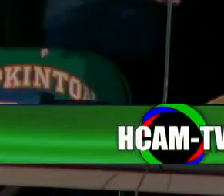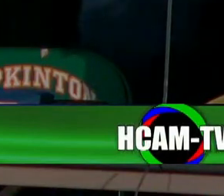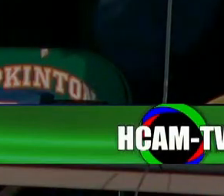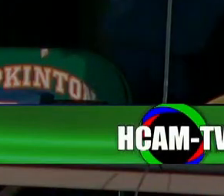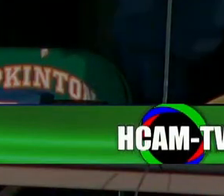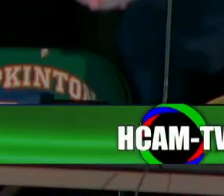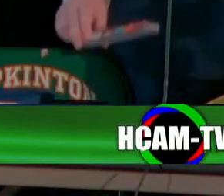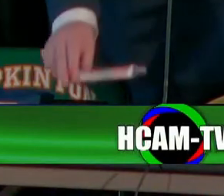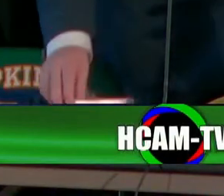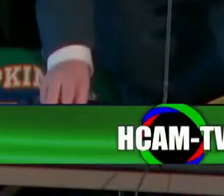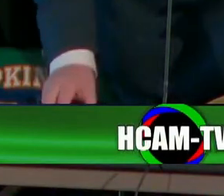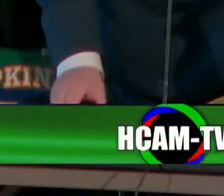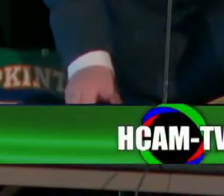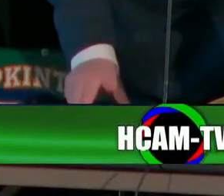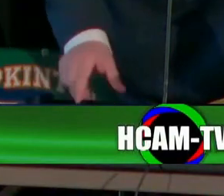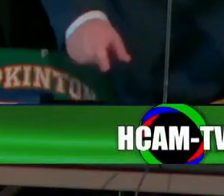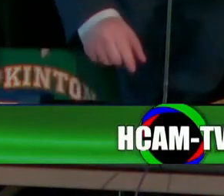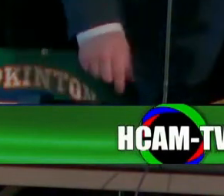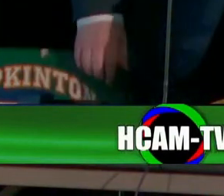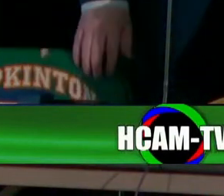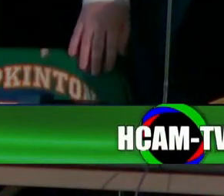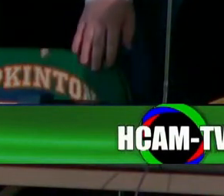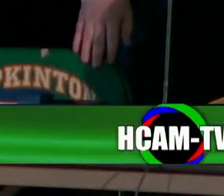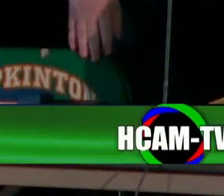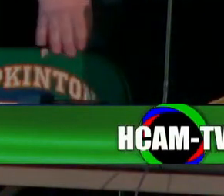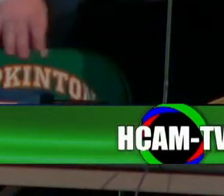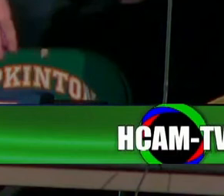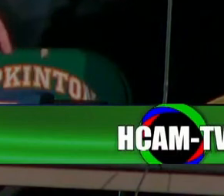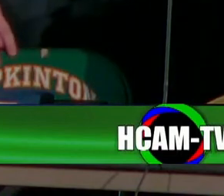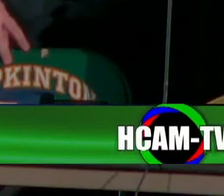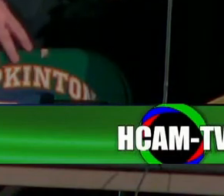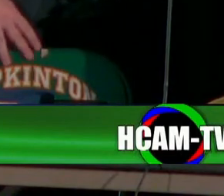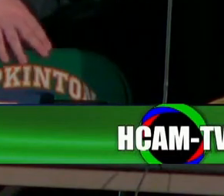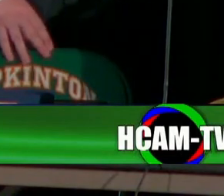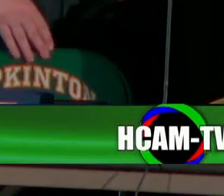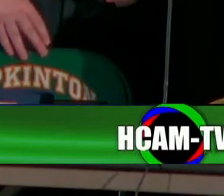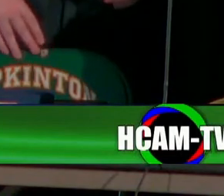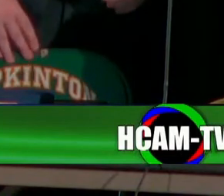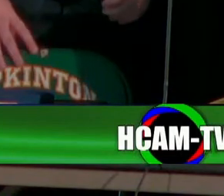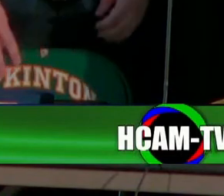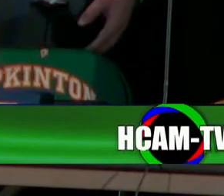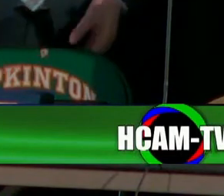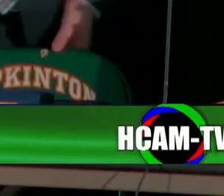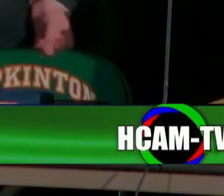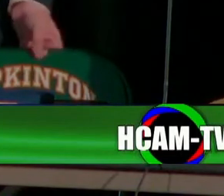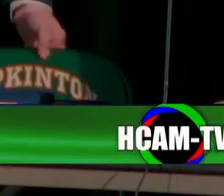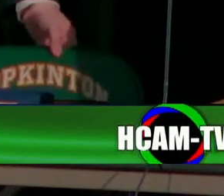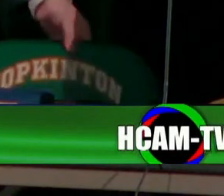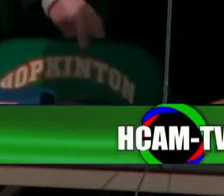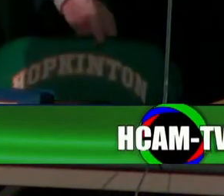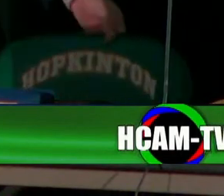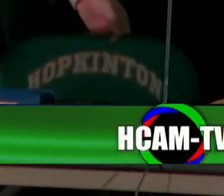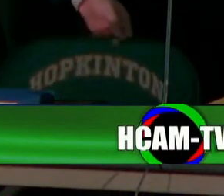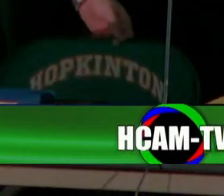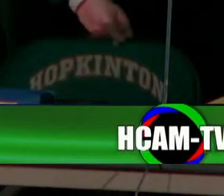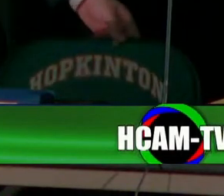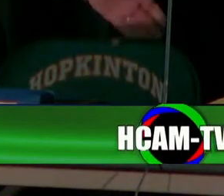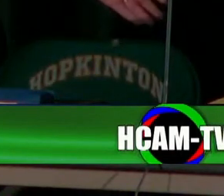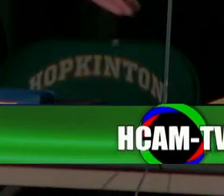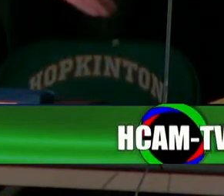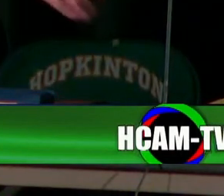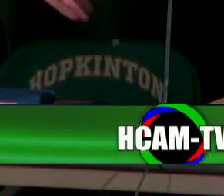they don't like sort of last minute modifications like if there's a good reason for it they'll tolerate it but you know in most